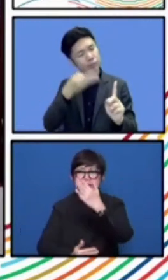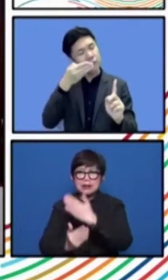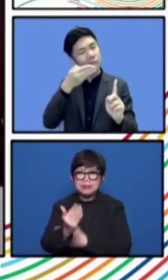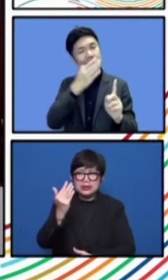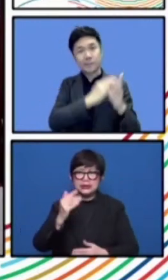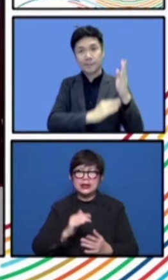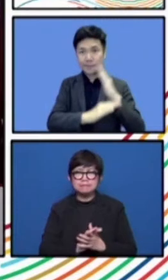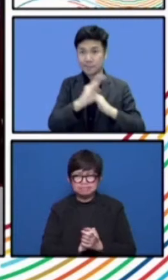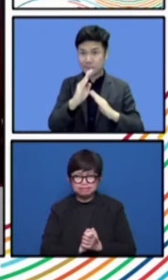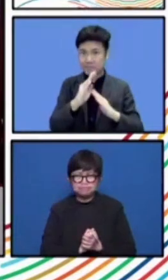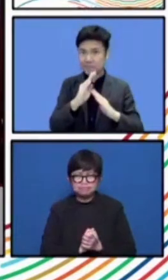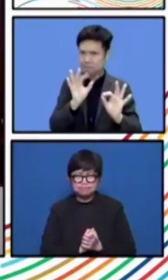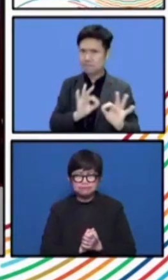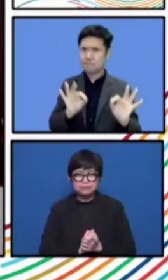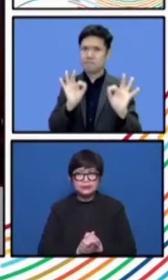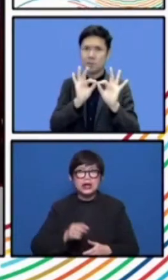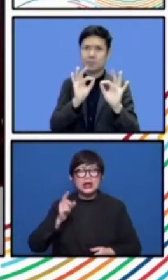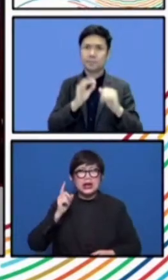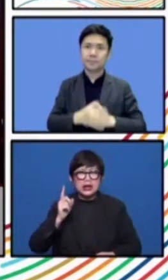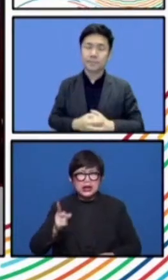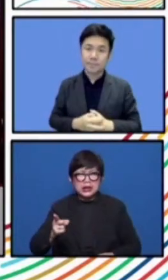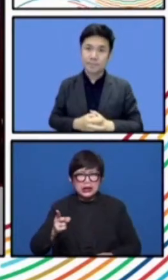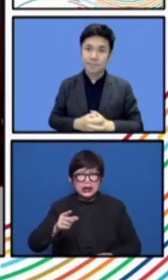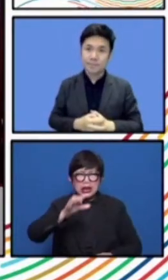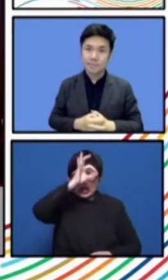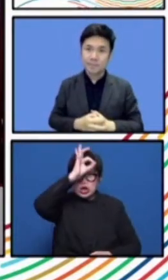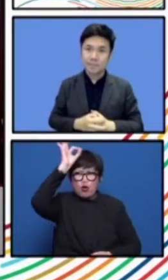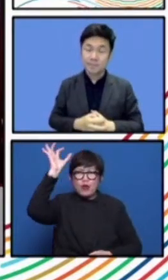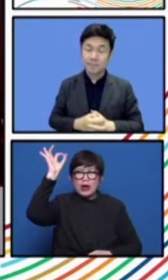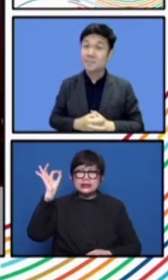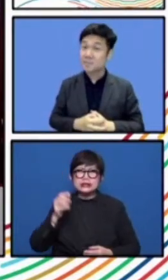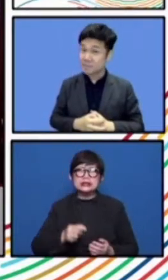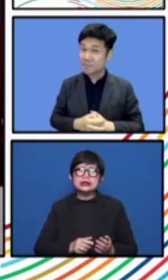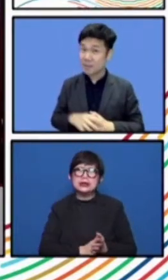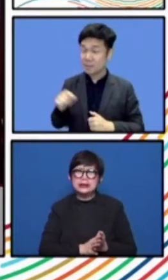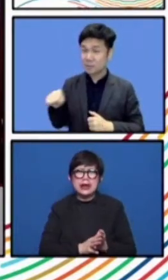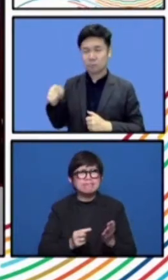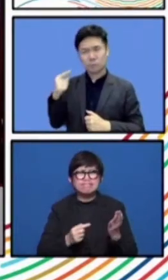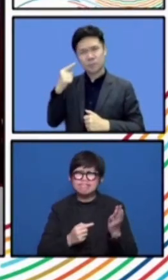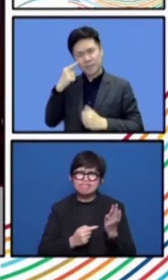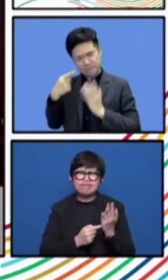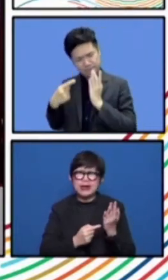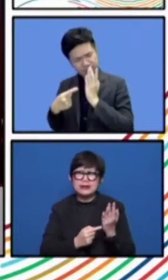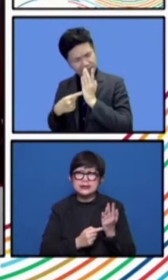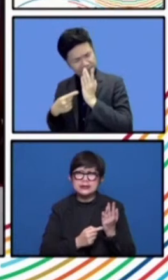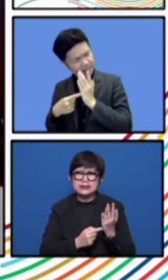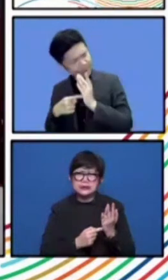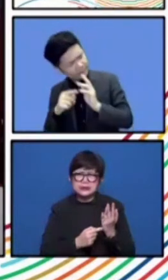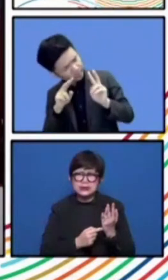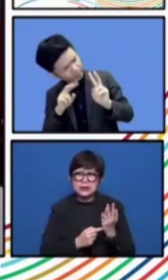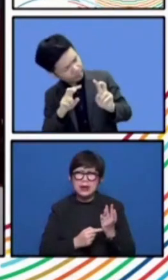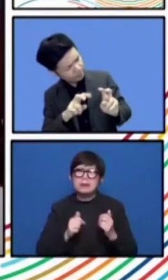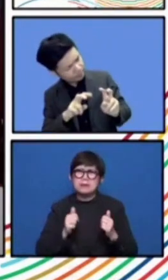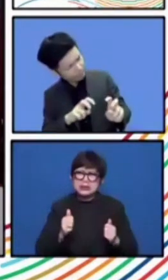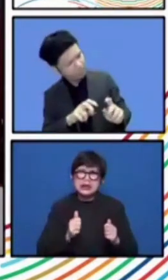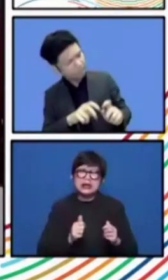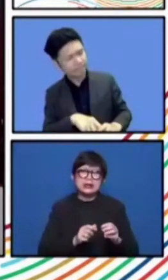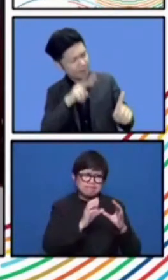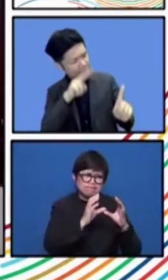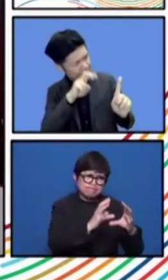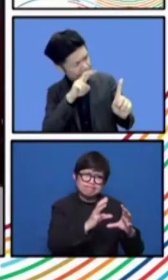is a technical Innovation as well as choice of the times database on persons with